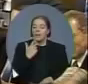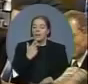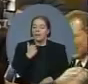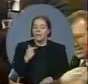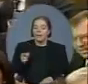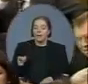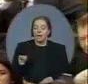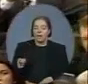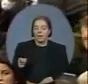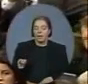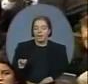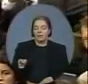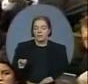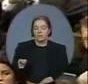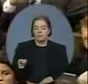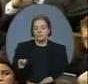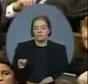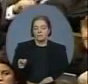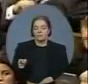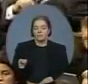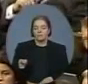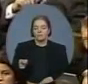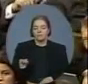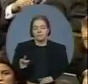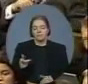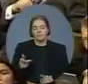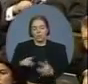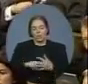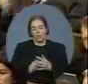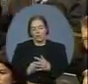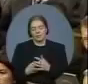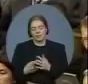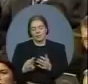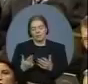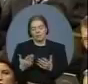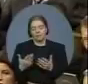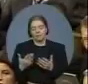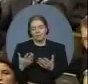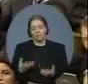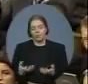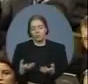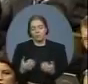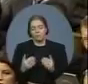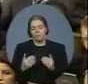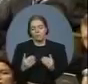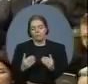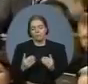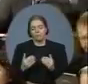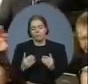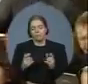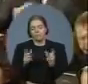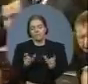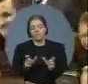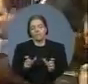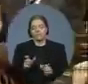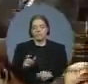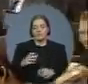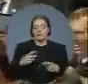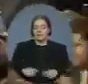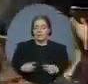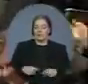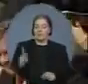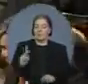feeding frenzy more than the smell of cash around Liberal backbenches. The member from King Hans.